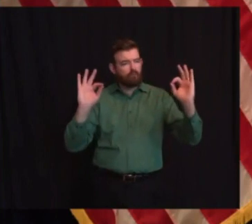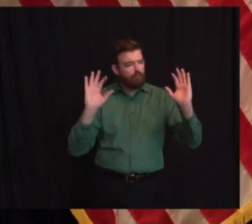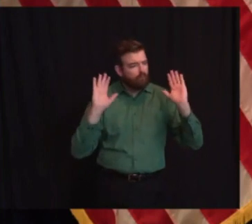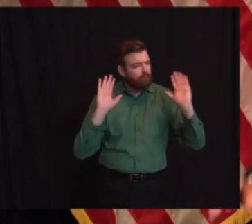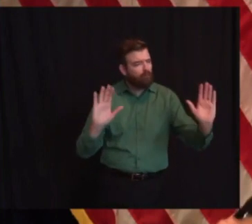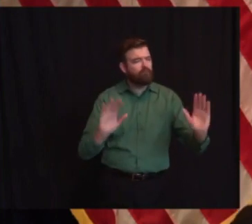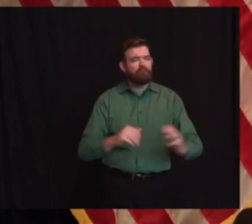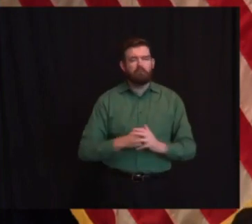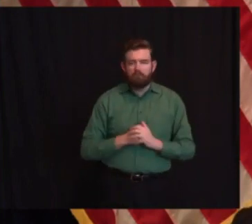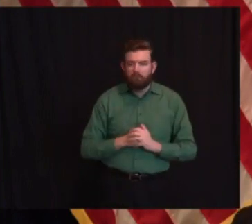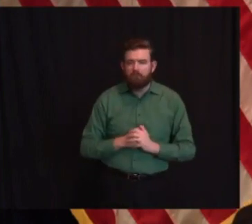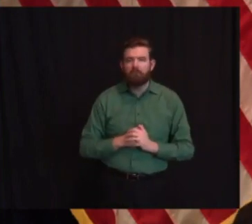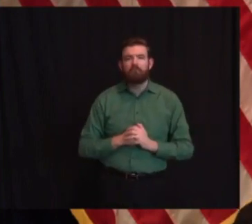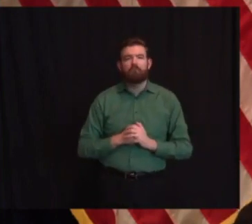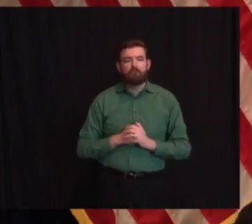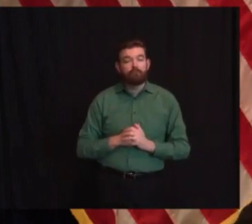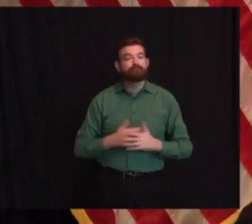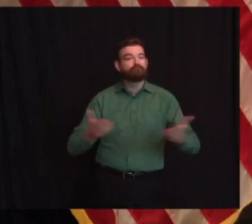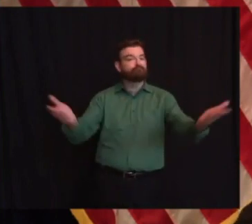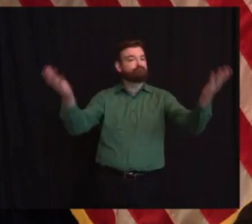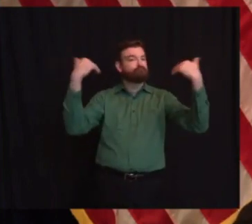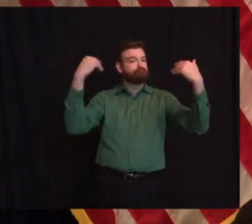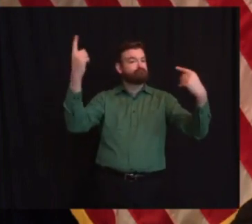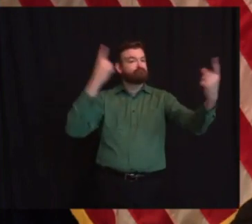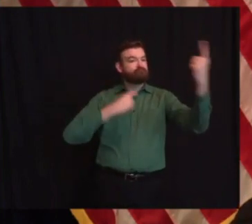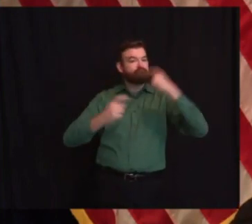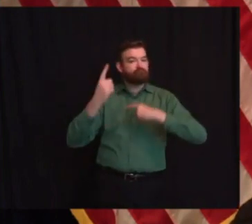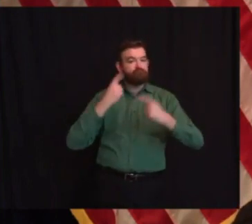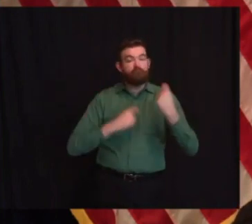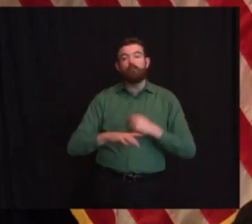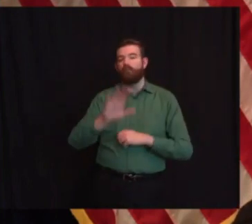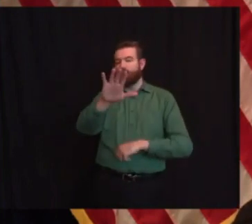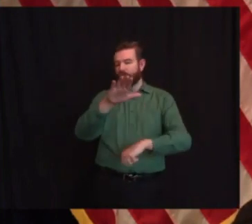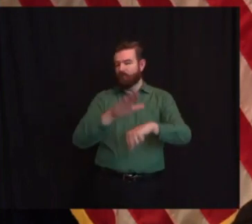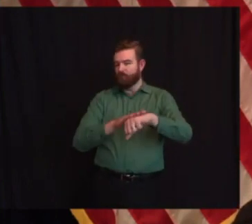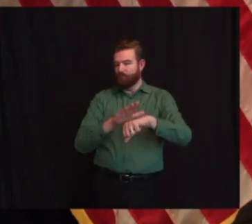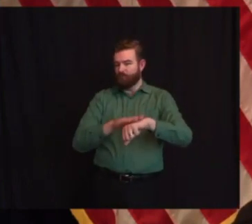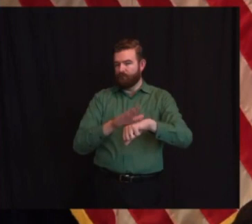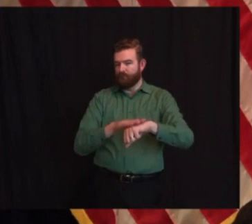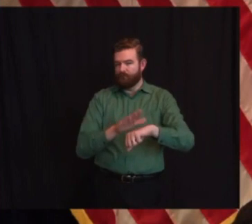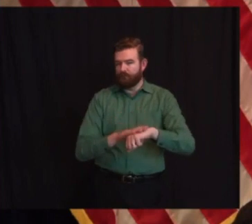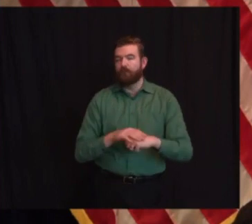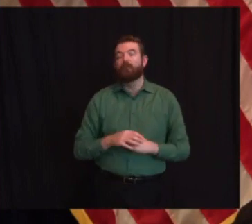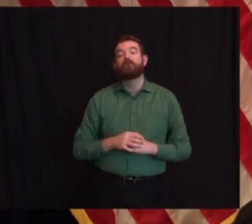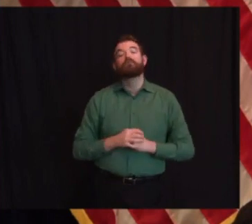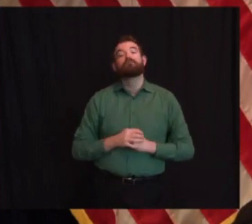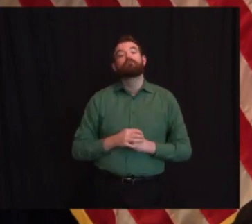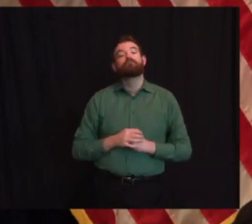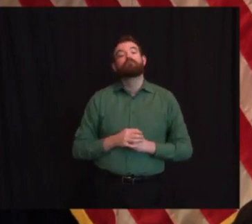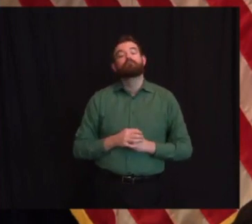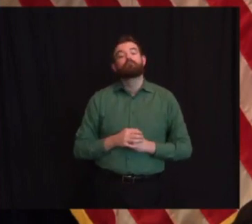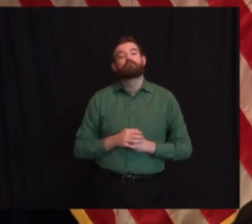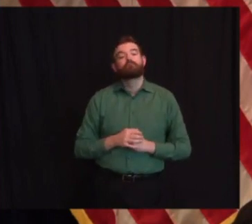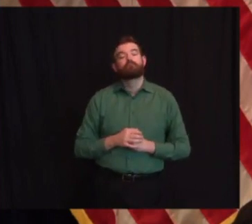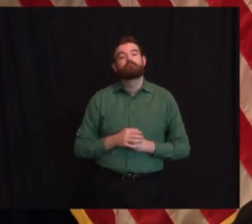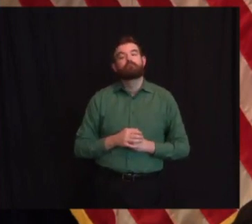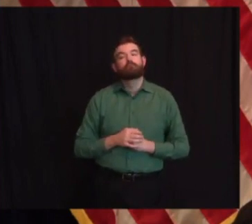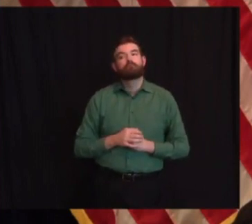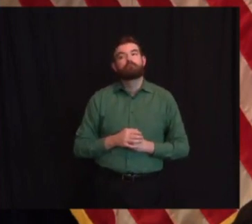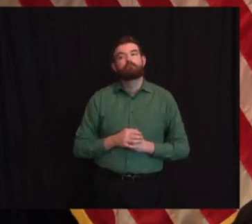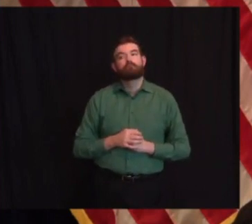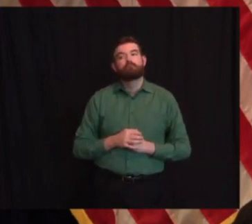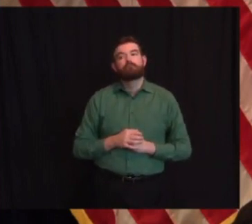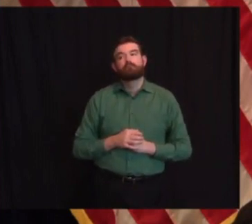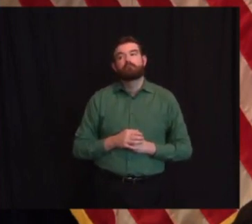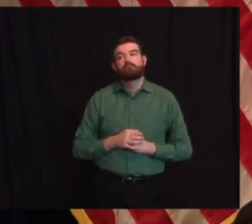Martell, we're going to start over here. Just one housekeeping matter. We've got the number 1, which is not